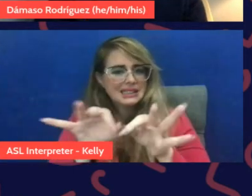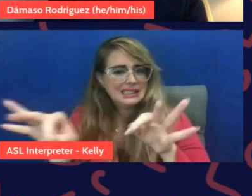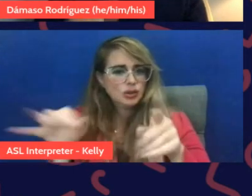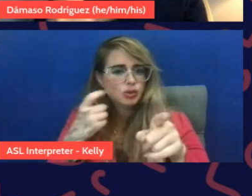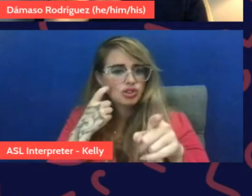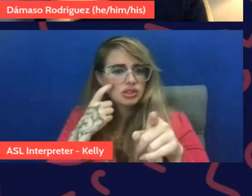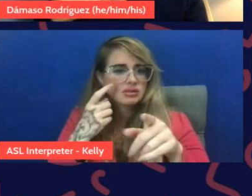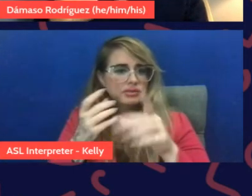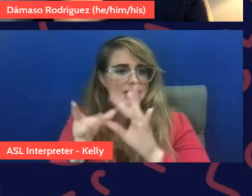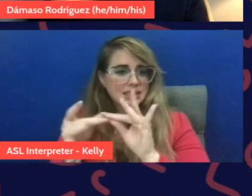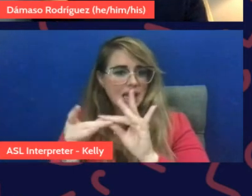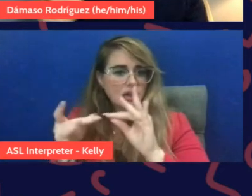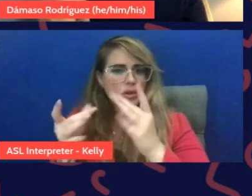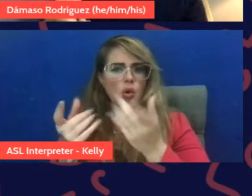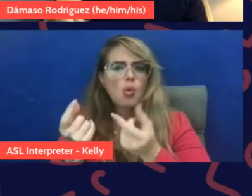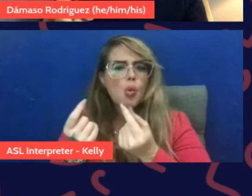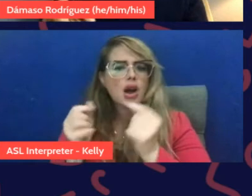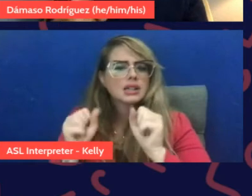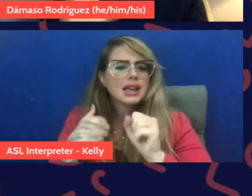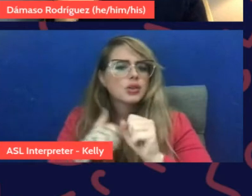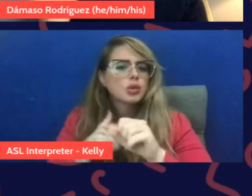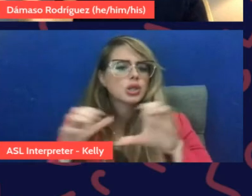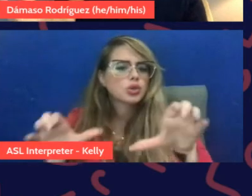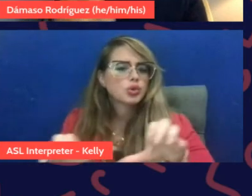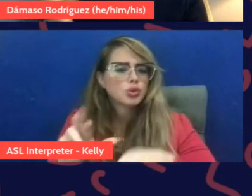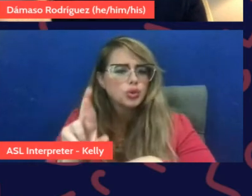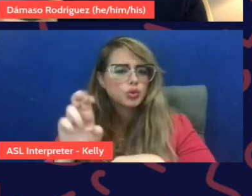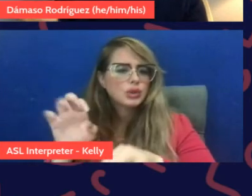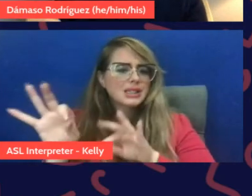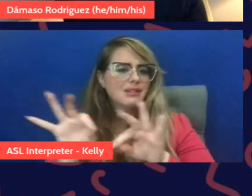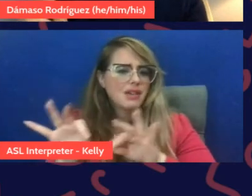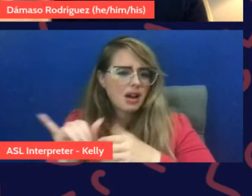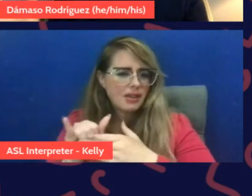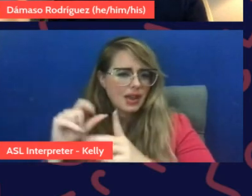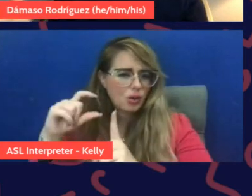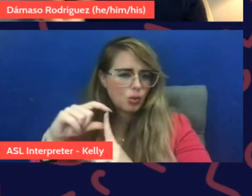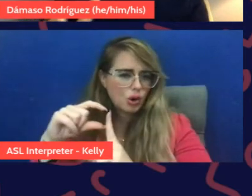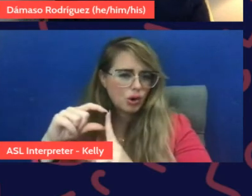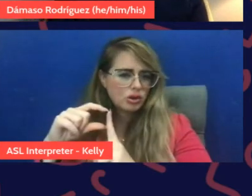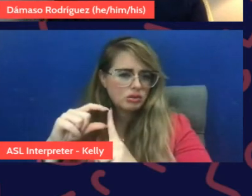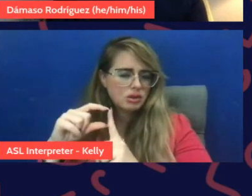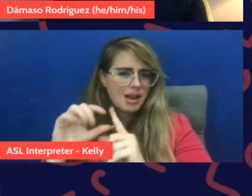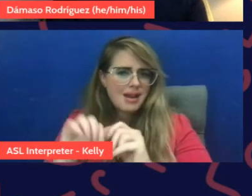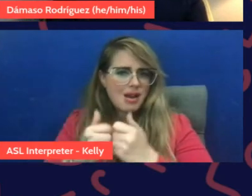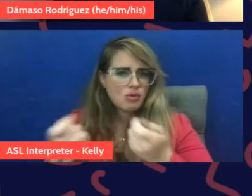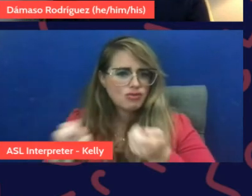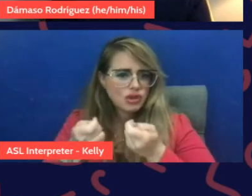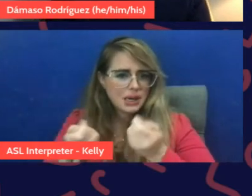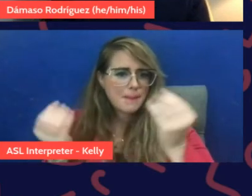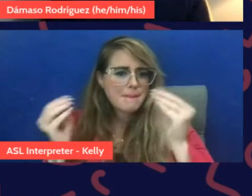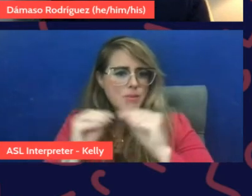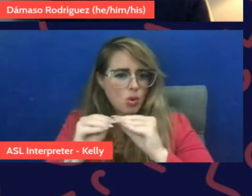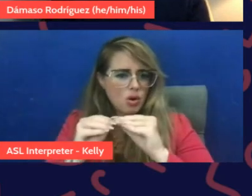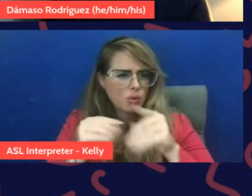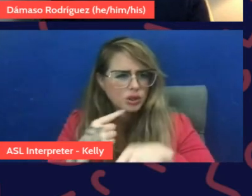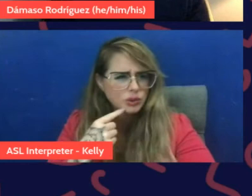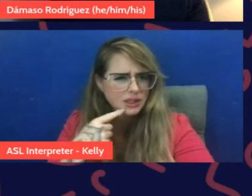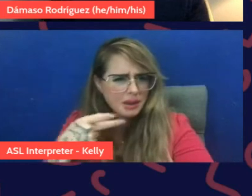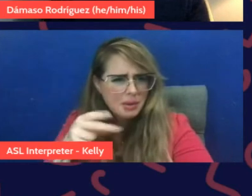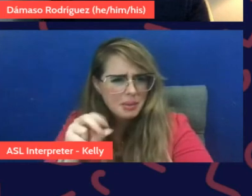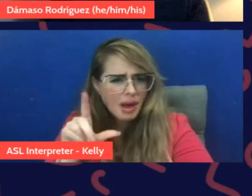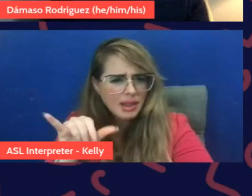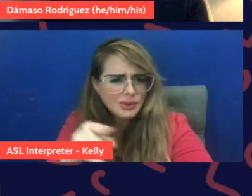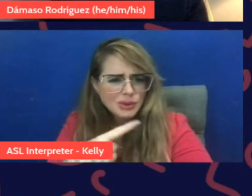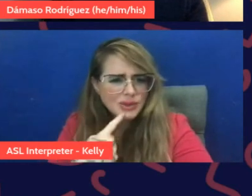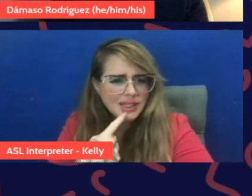about what could we do to redefine that word and how to bring more, what did you say?